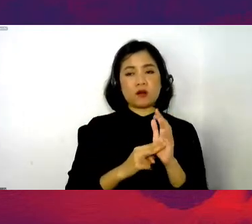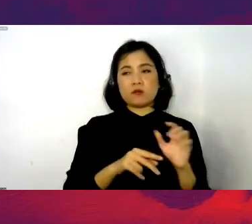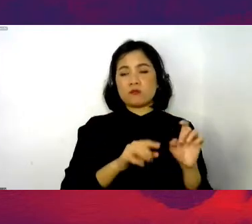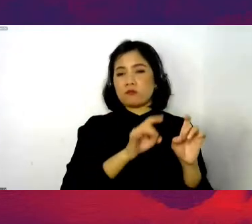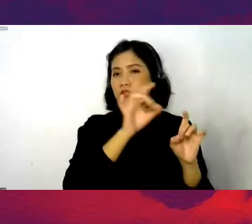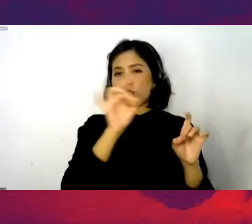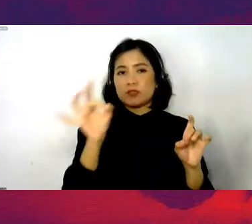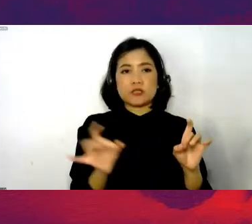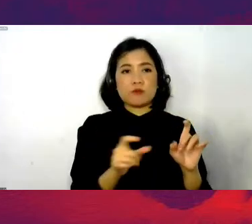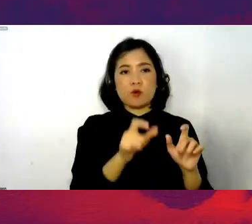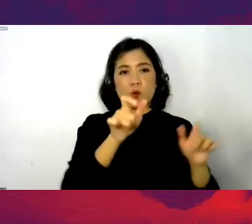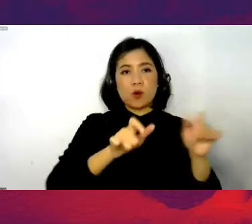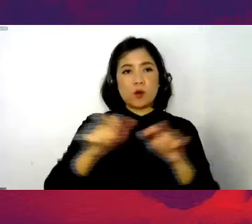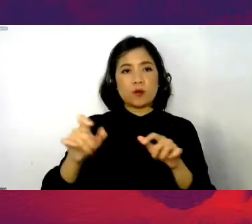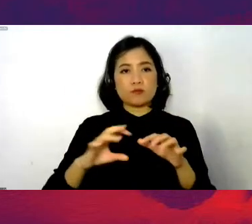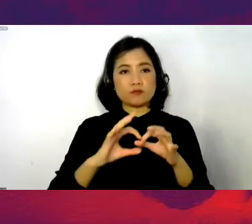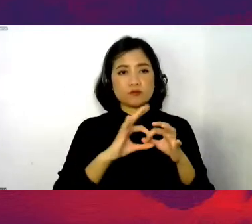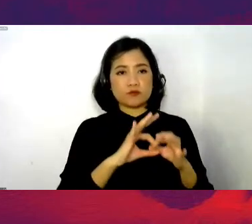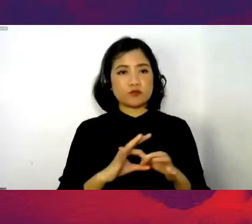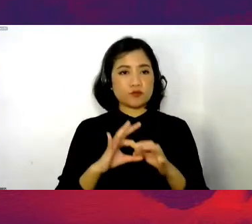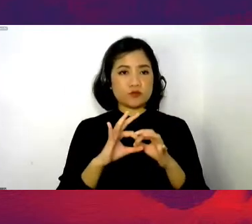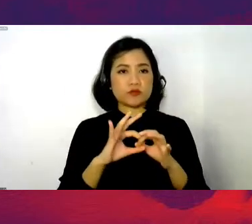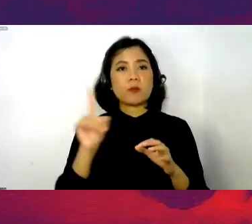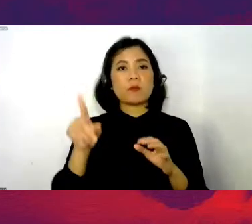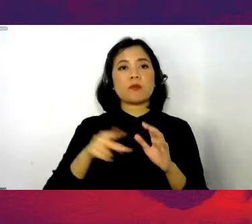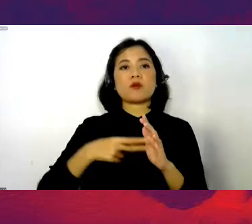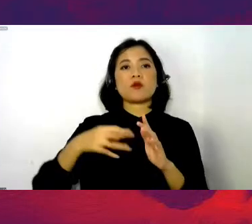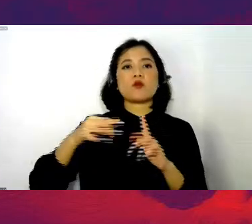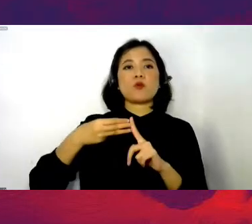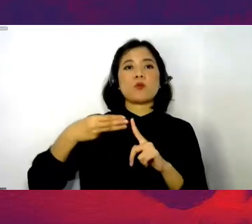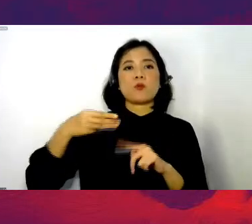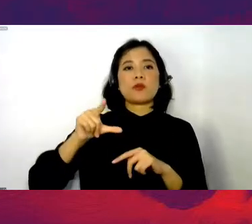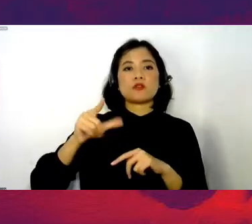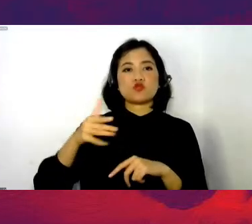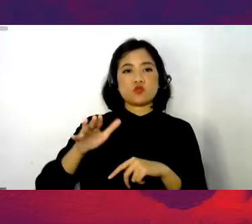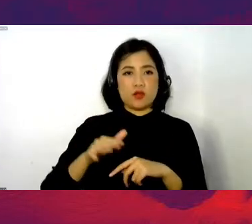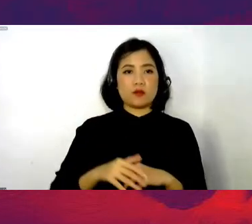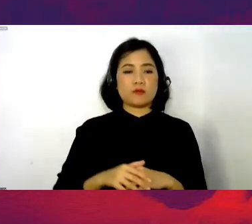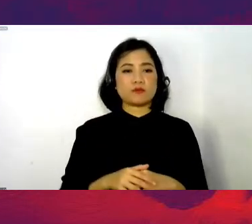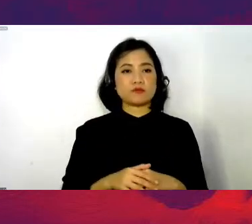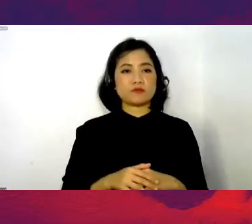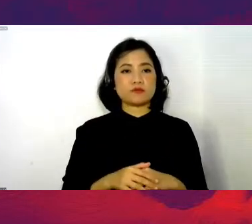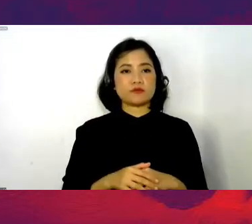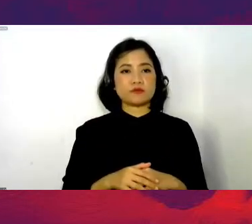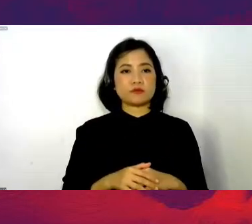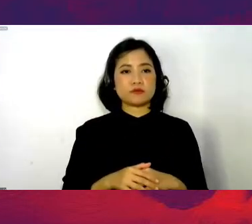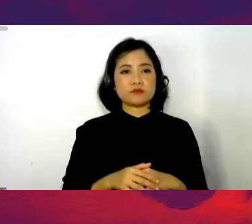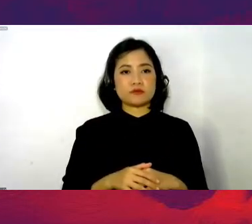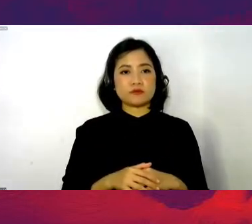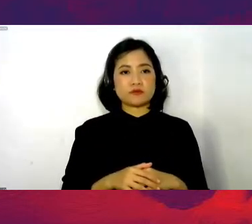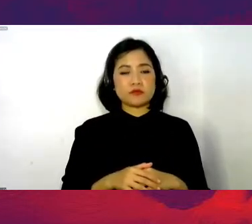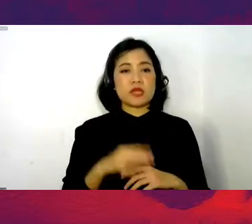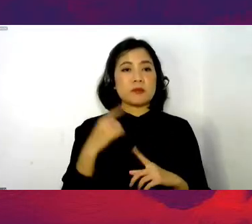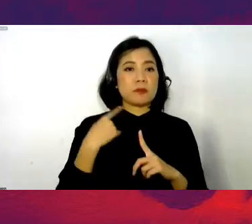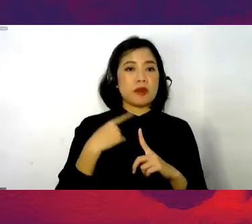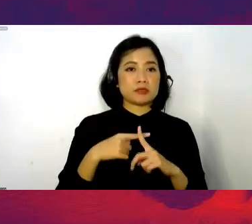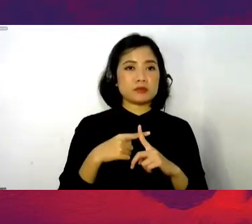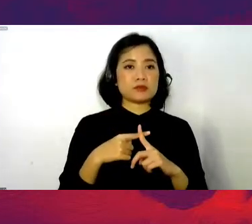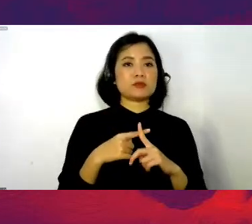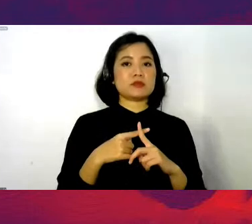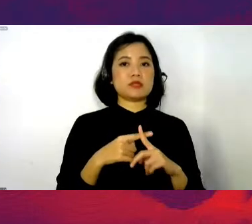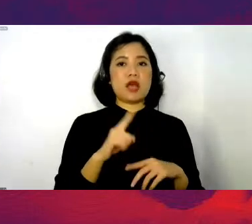So, because Mbak Riatu asked me about what has been the government in terms of the evolution of the Indonesia's